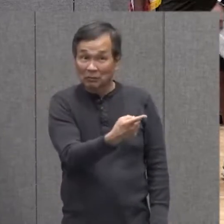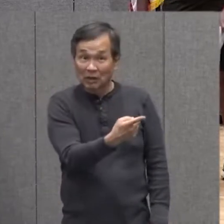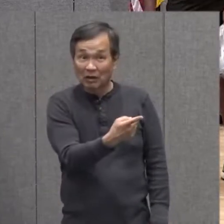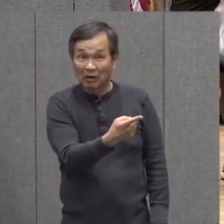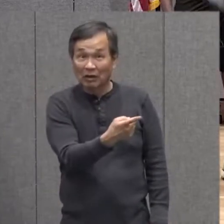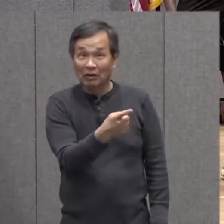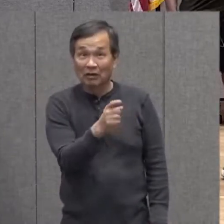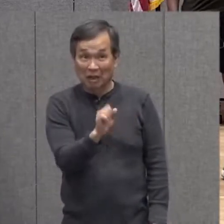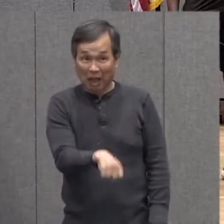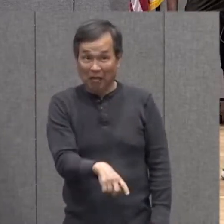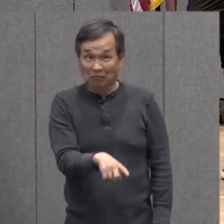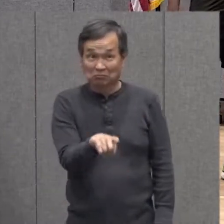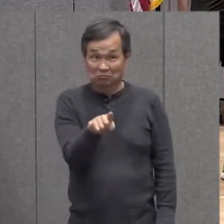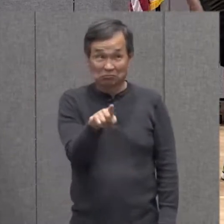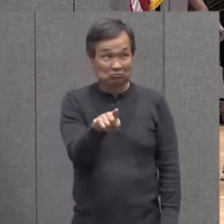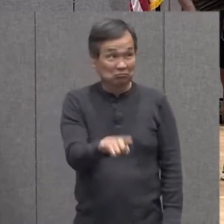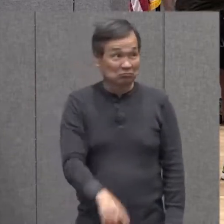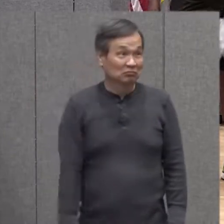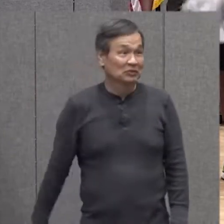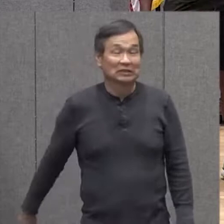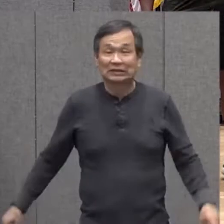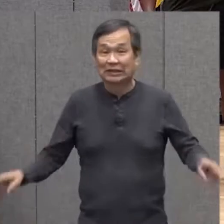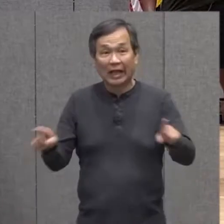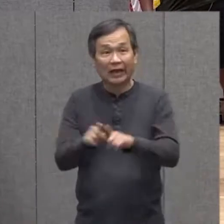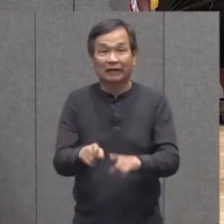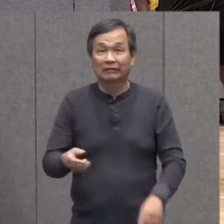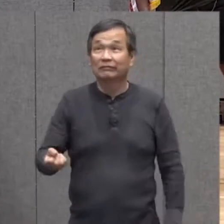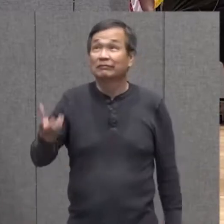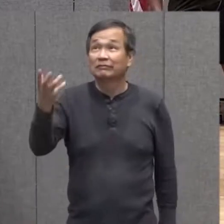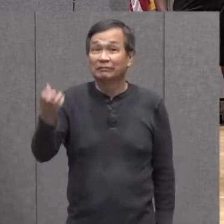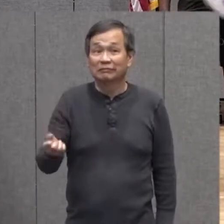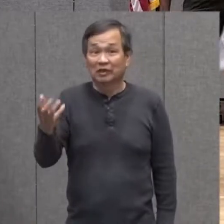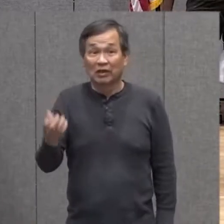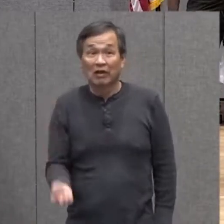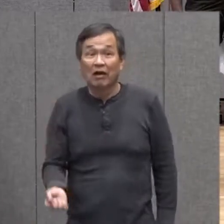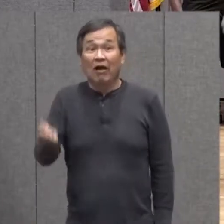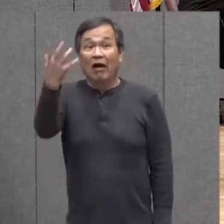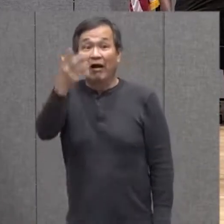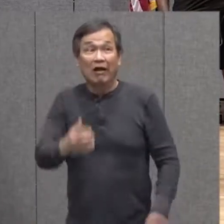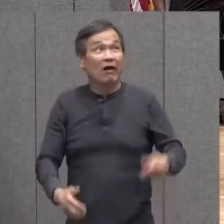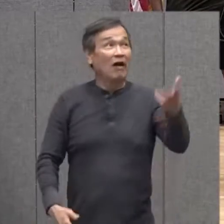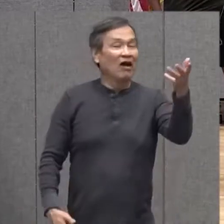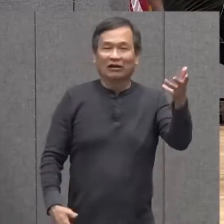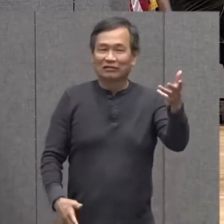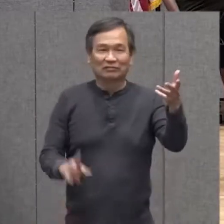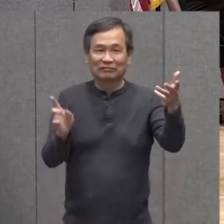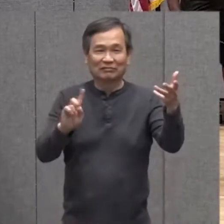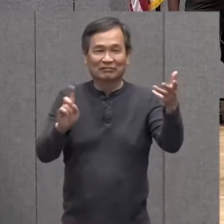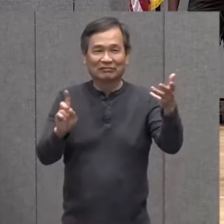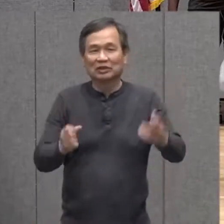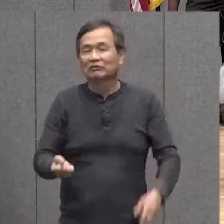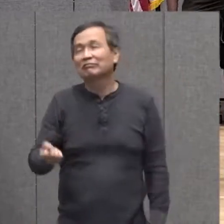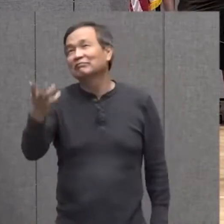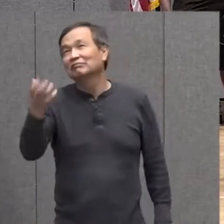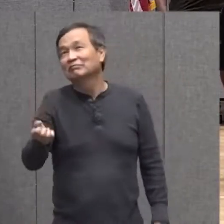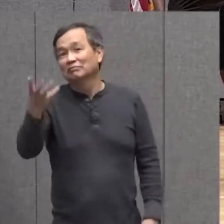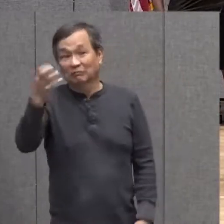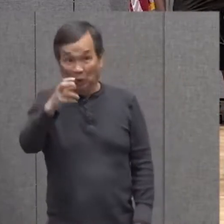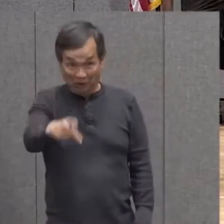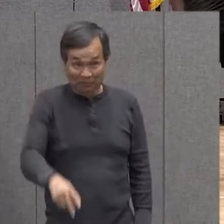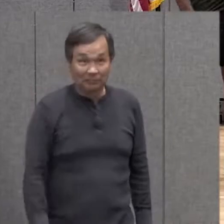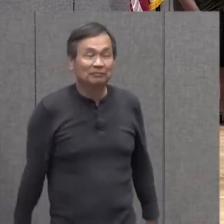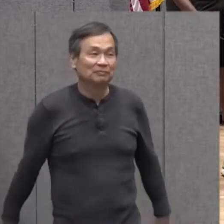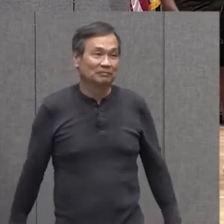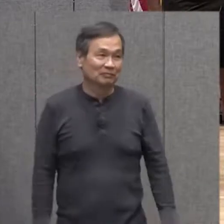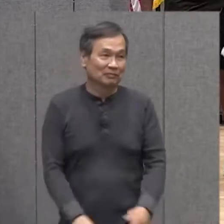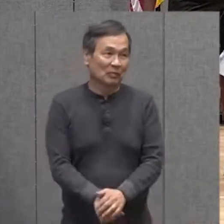la bolsa con nuestra mano dominante, o sea, nuestra mano favorita. Vamos a tirarla y ganarla, tirarla y ganarla.